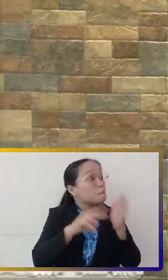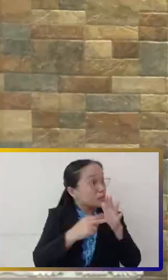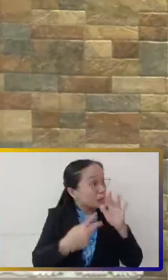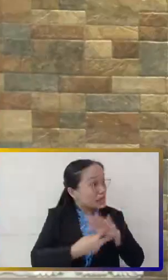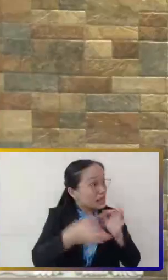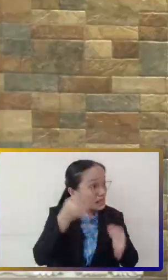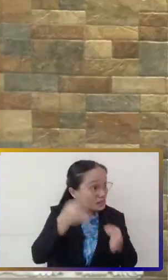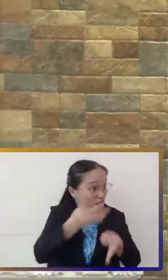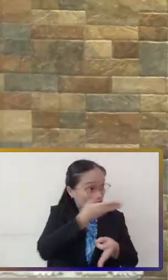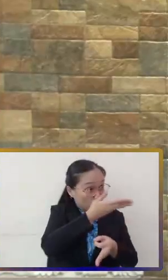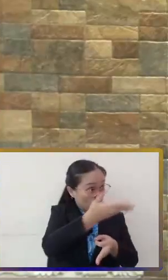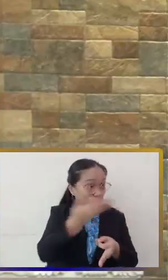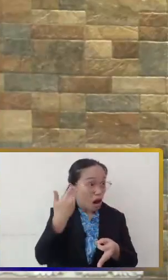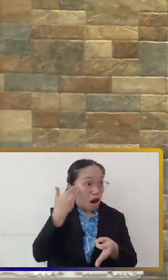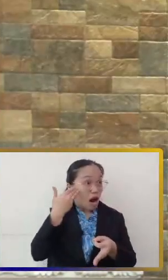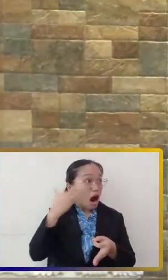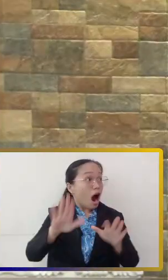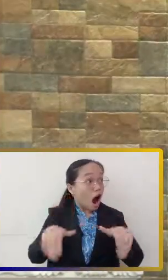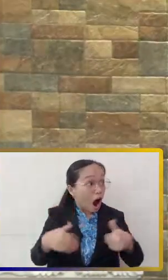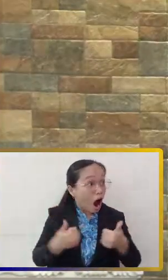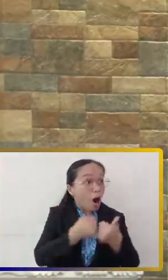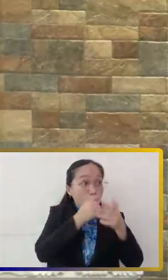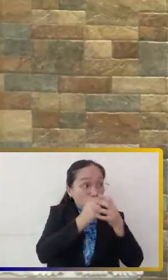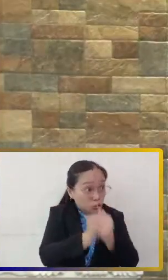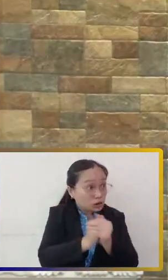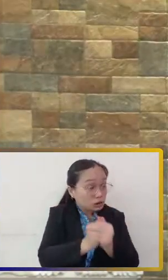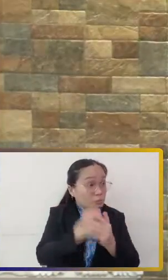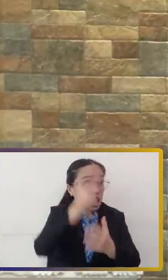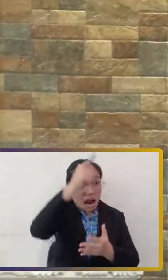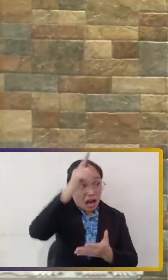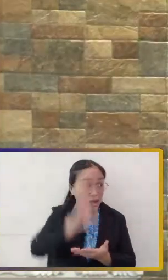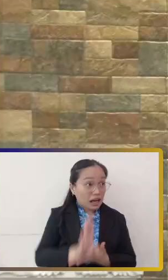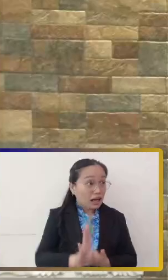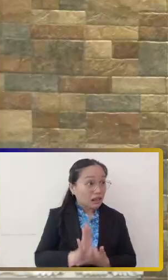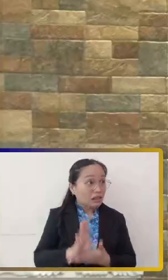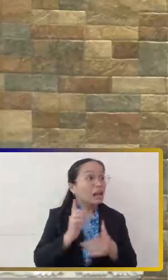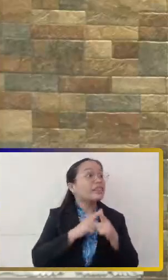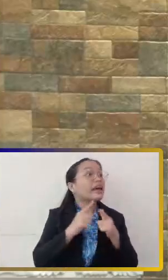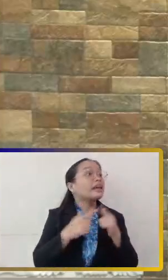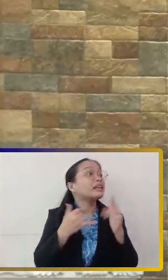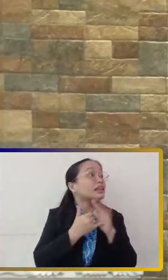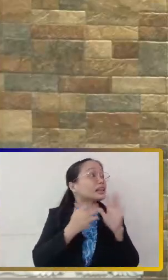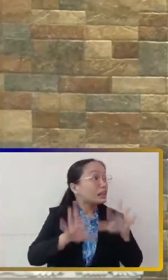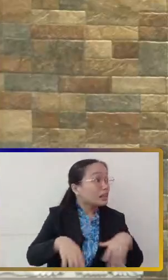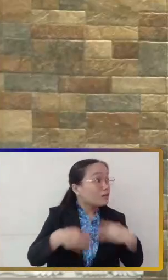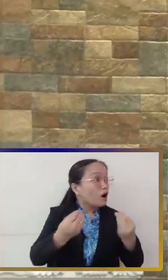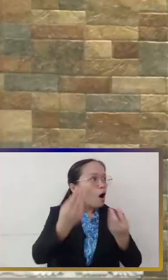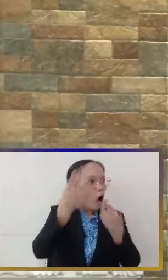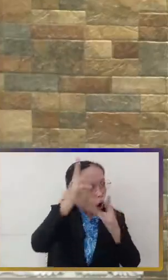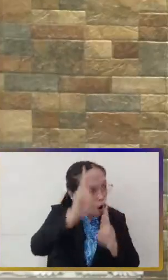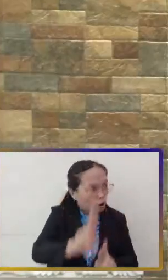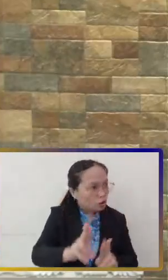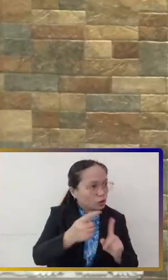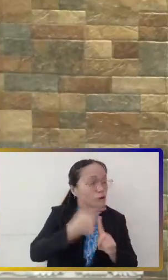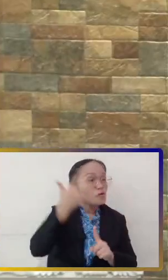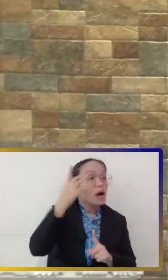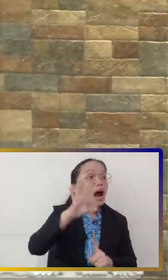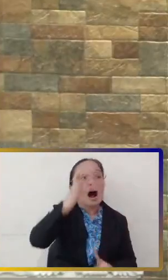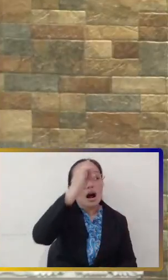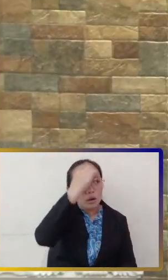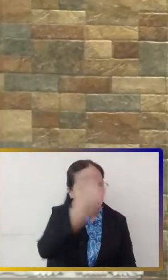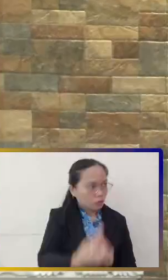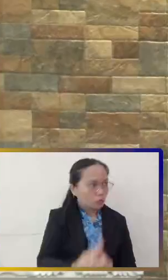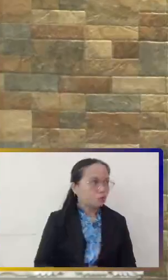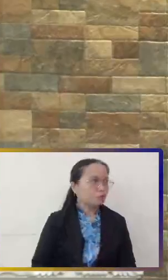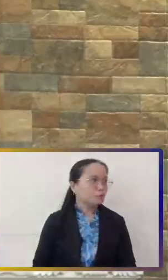to reverence the sovereignty of God, it means giving honor to Him alone.